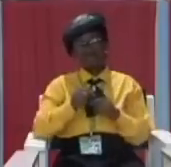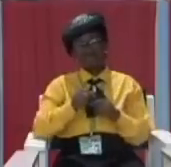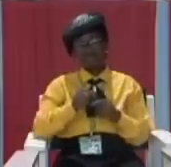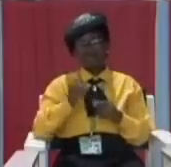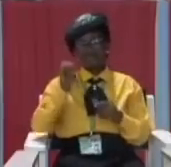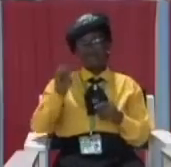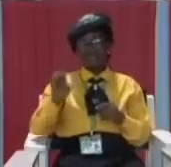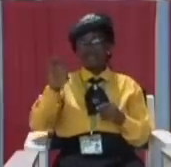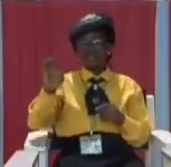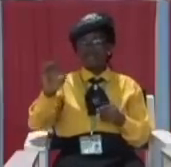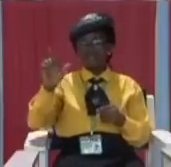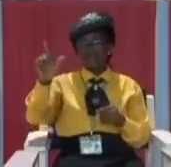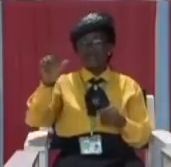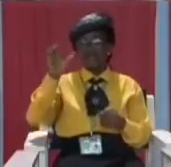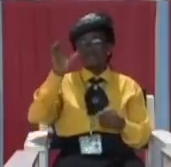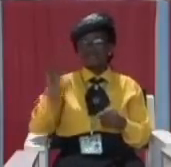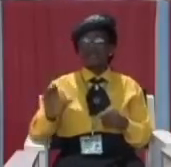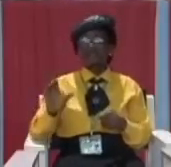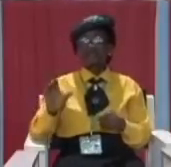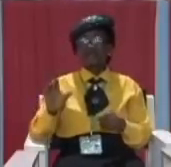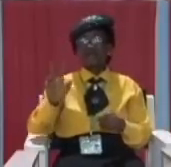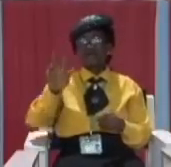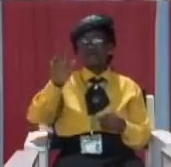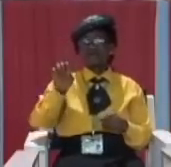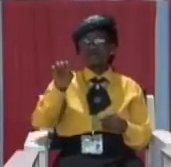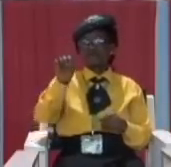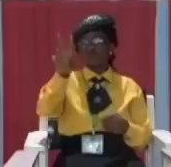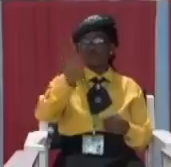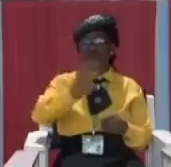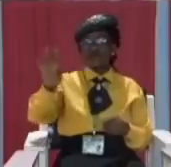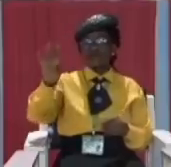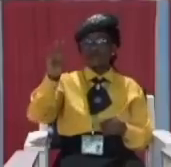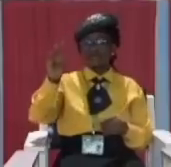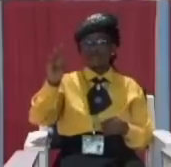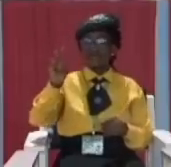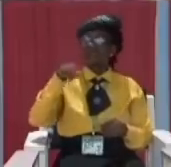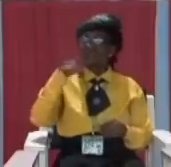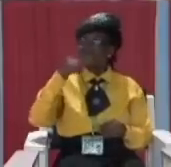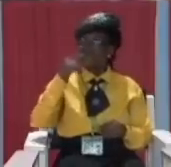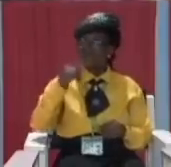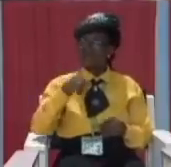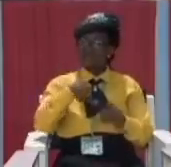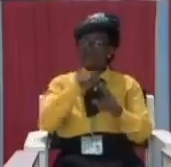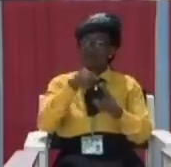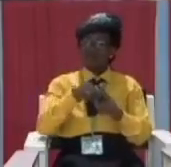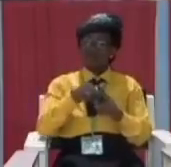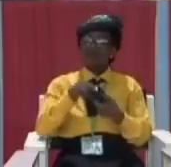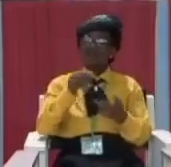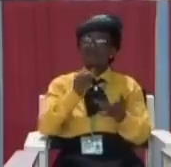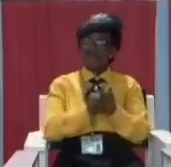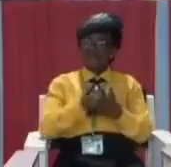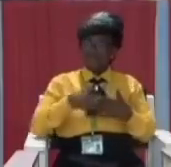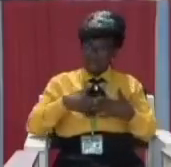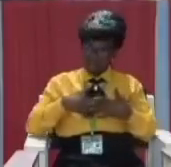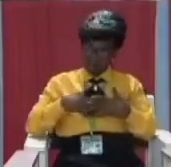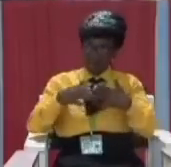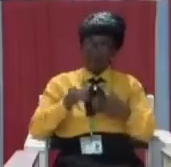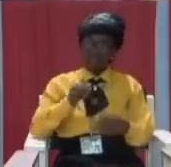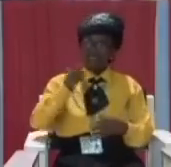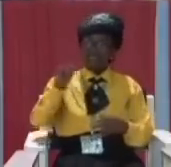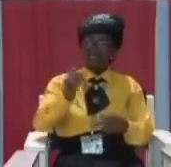Ecclesiastes chapter 12 verse 7. Ecclesiastes 12 verse 7 says, when that breath is withdrawn,